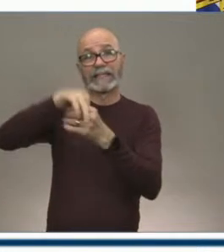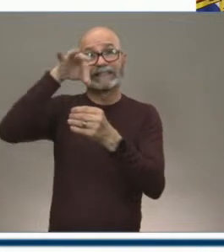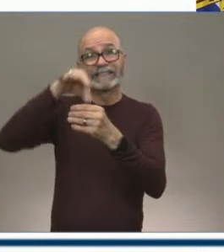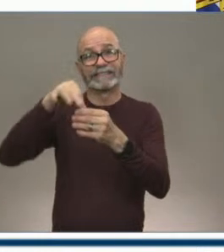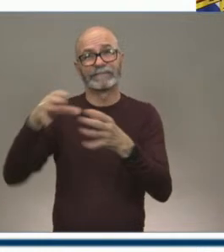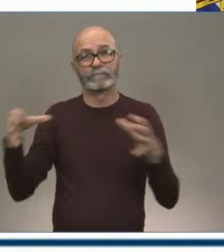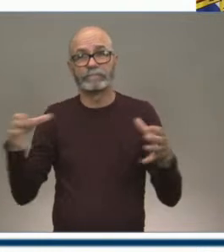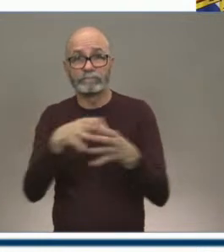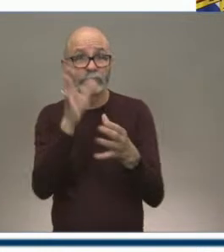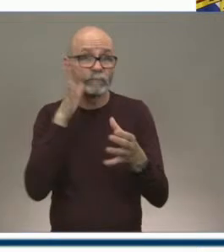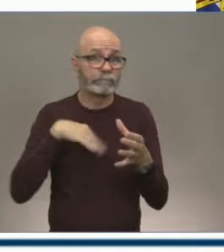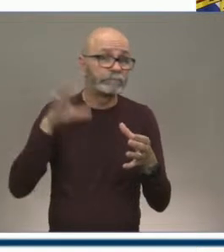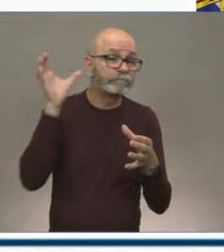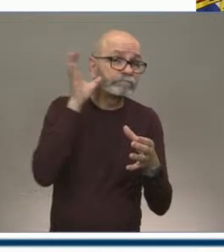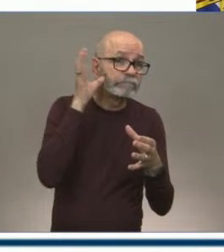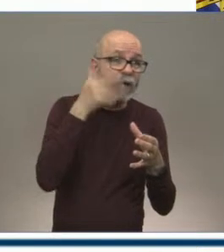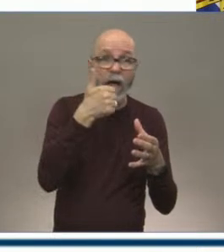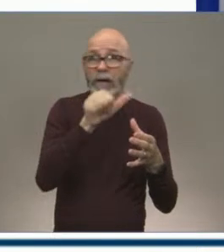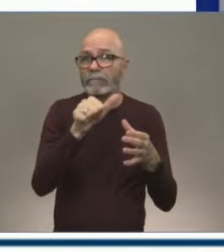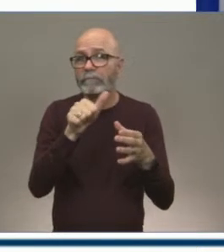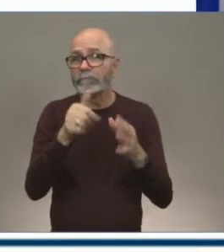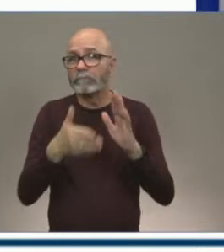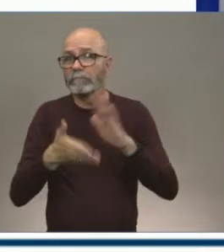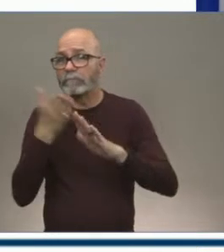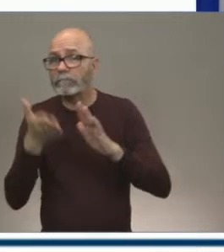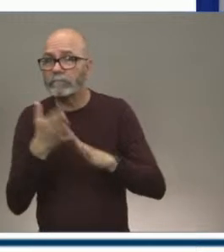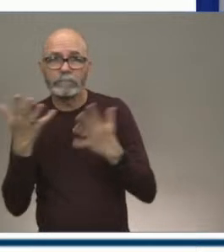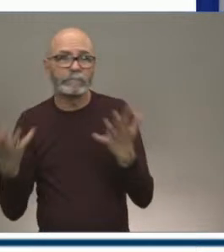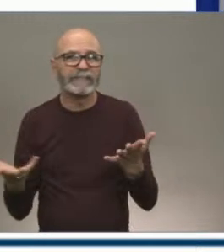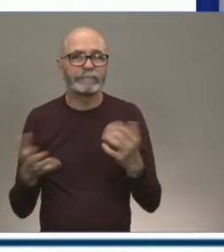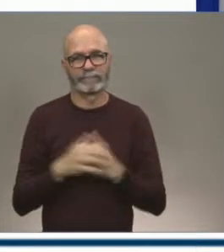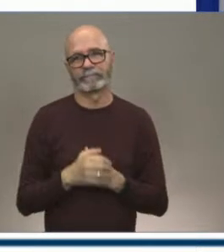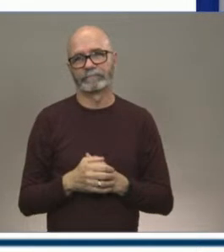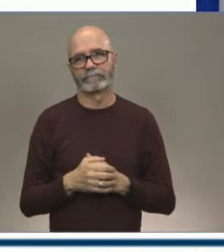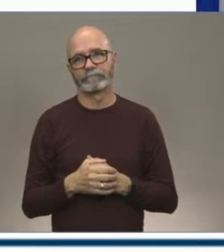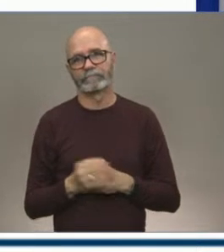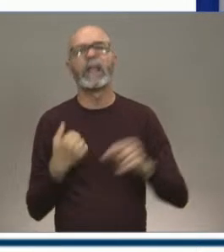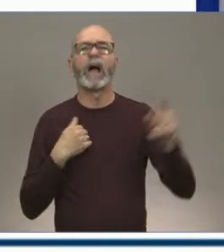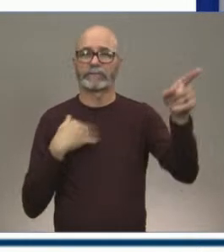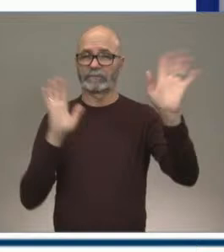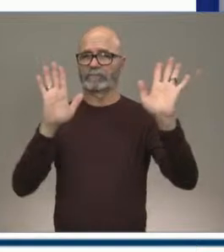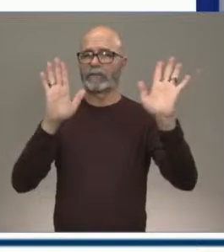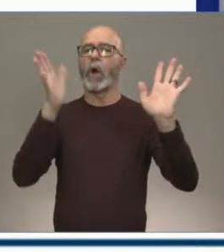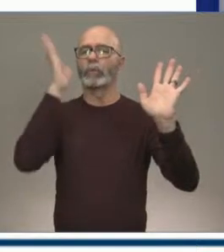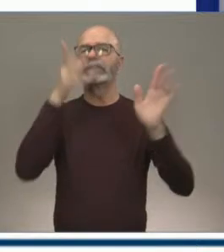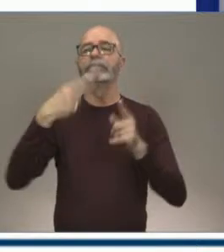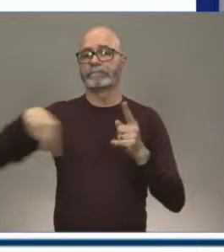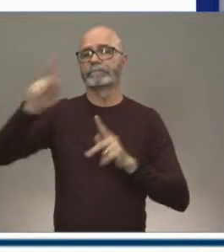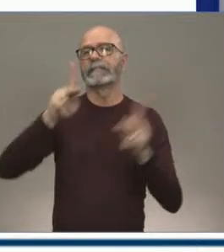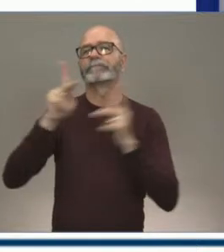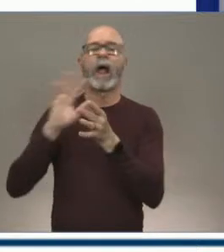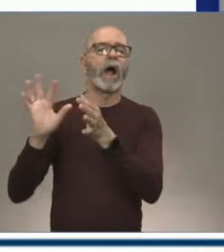on. I'll certainly be communicating to my constituents first. They're